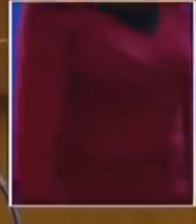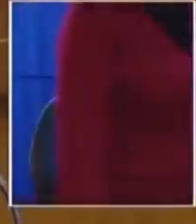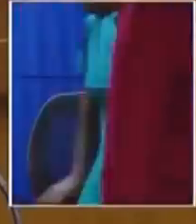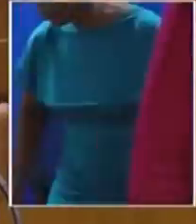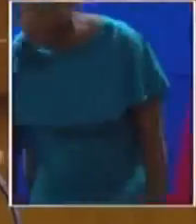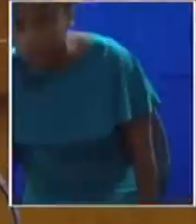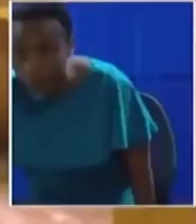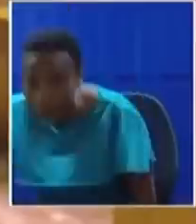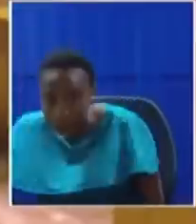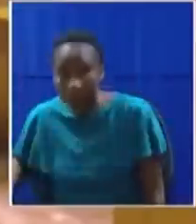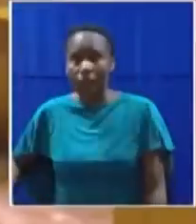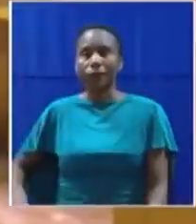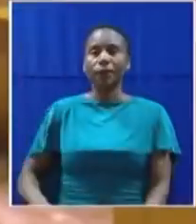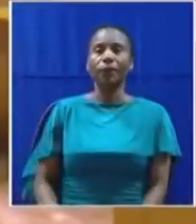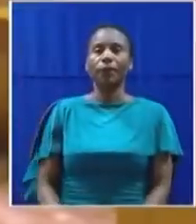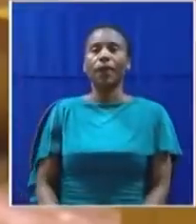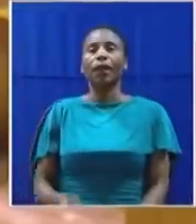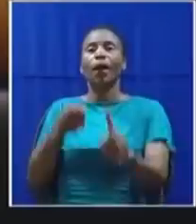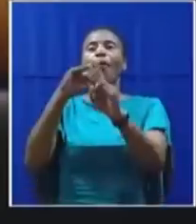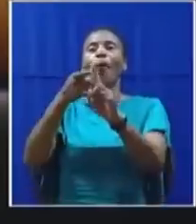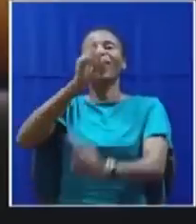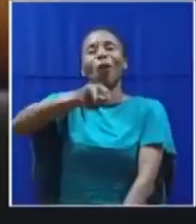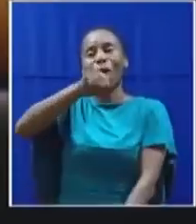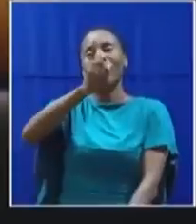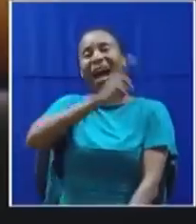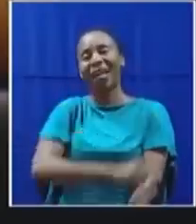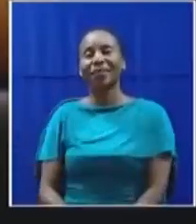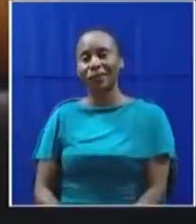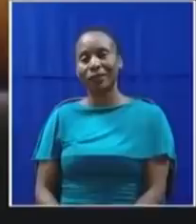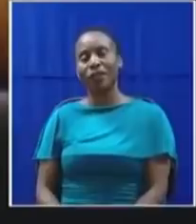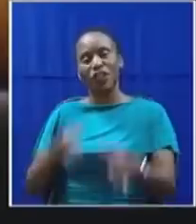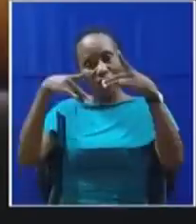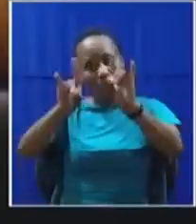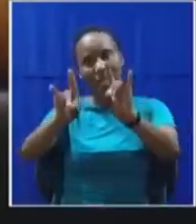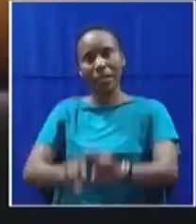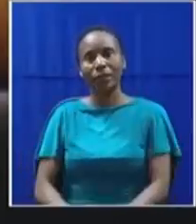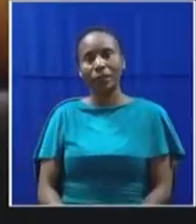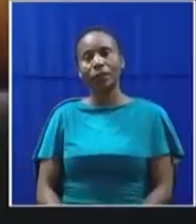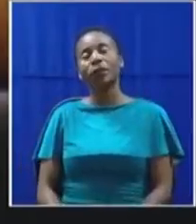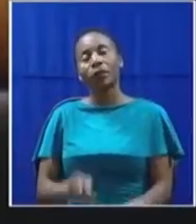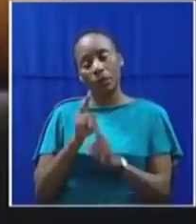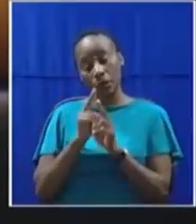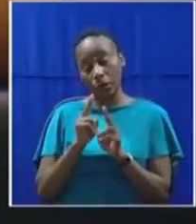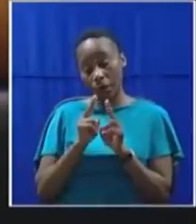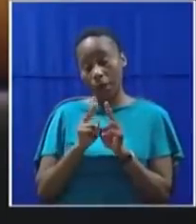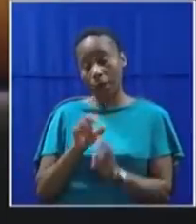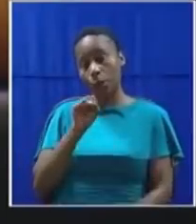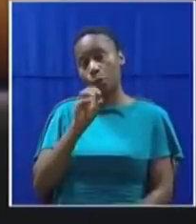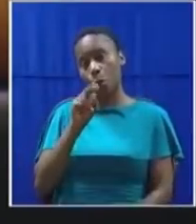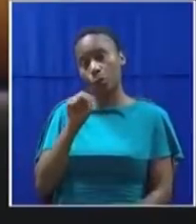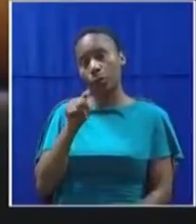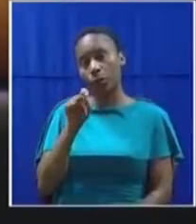Honorable point Nkwankwa. Point of order. Point of order. Honorable Nkwankwa. Chairperson. Can you continue with your speech? Chairperson. Honorable